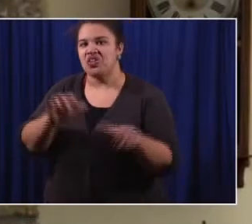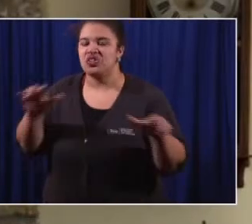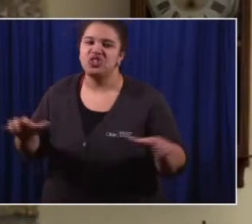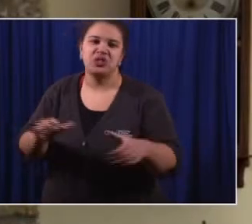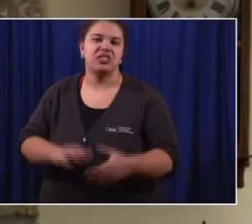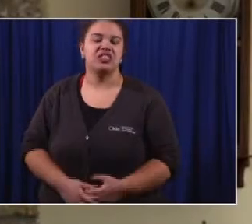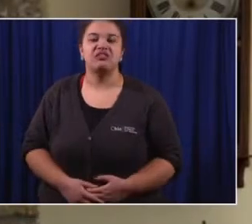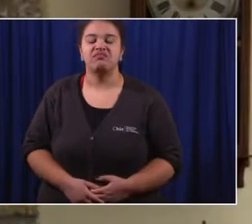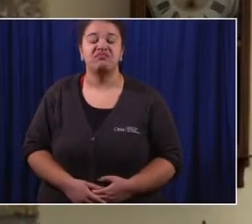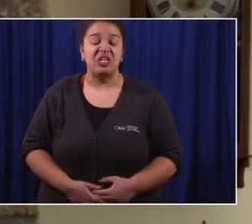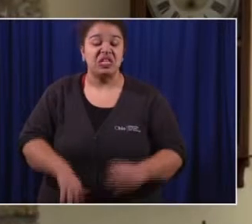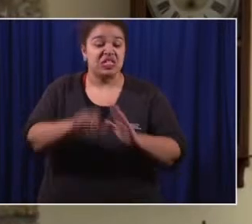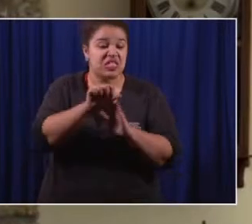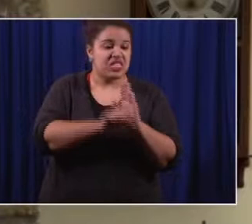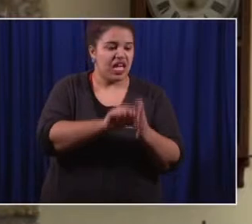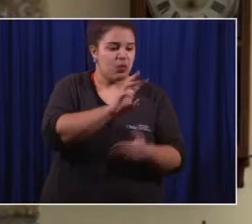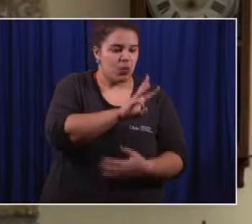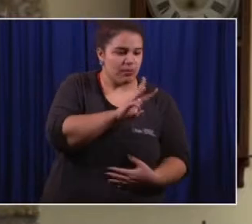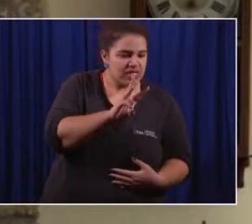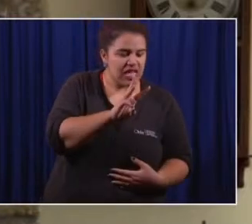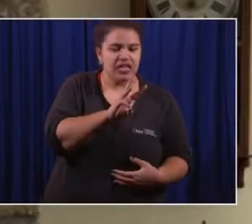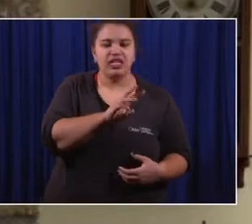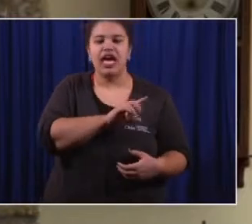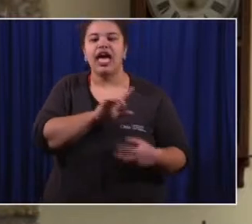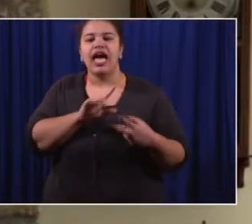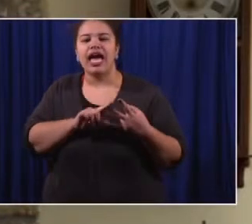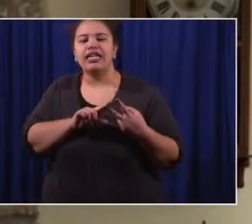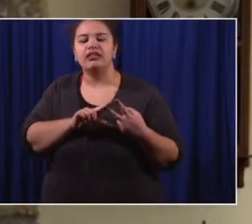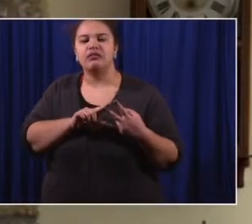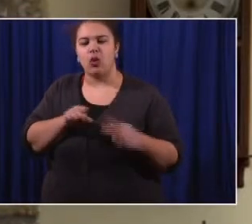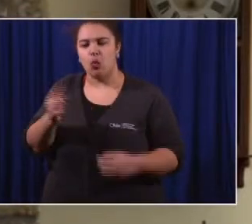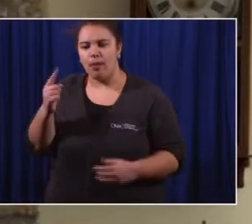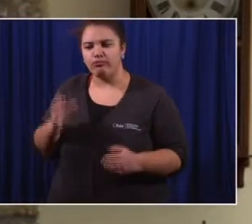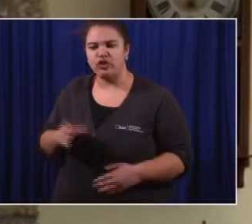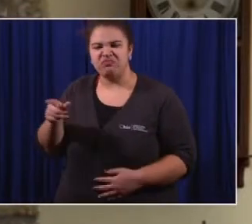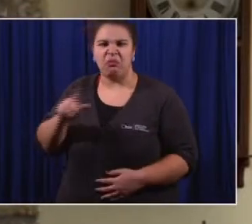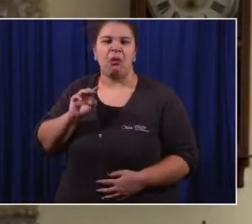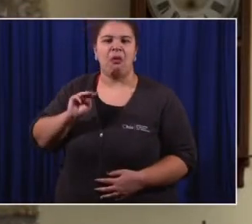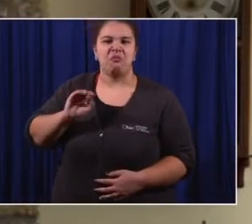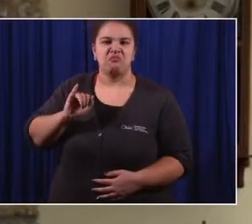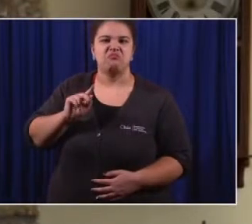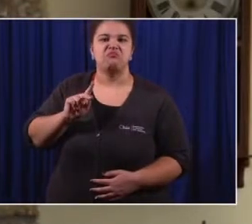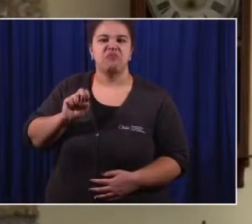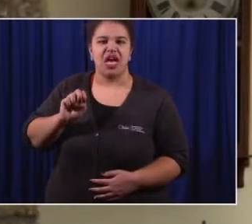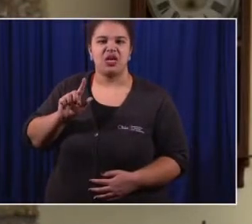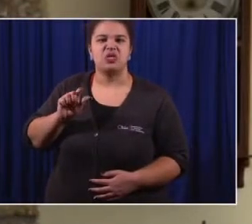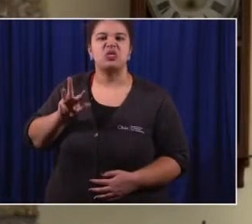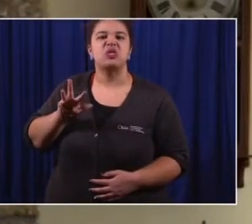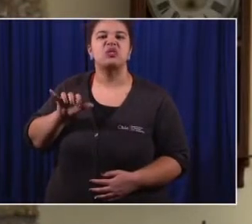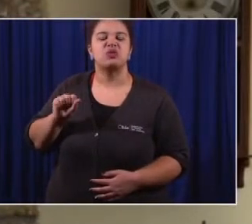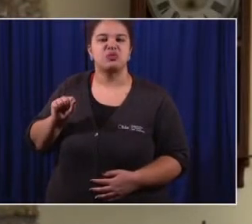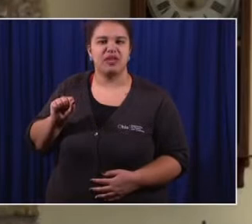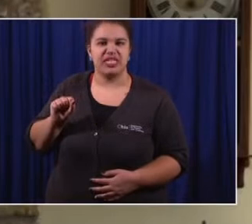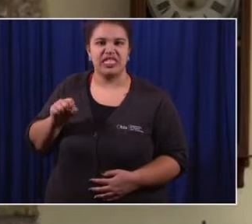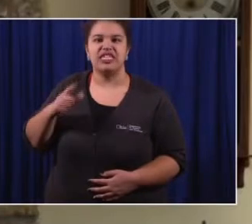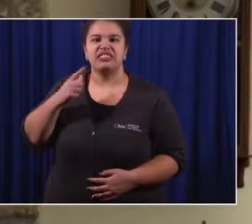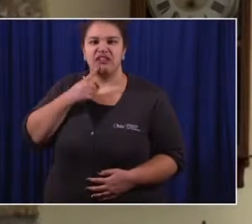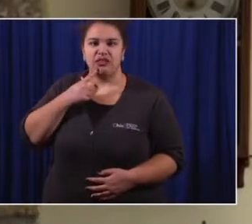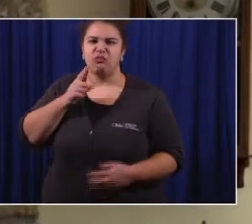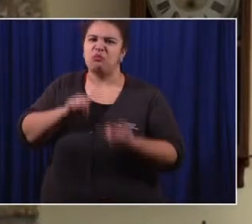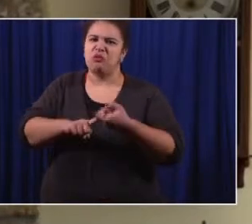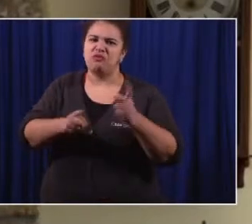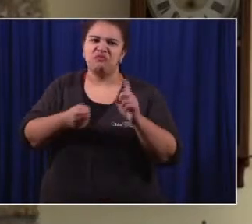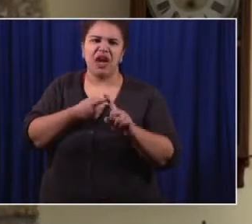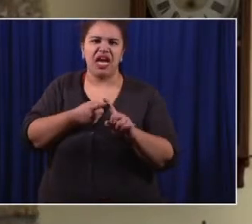Health. Mike Lewis, whose wife says he was an old friend of Governor DeWine's, died at that nursing home on